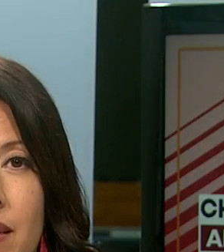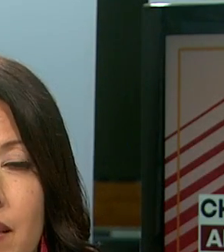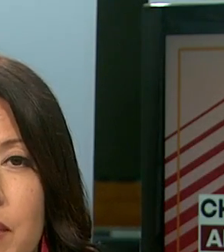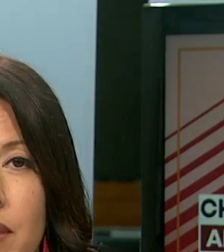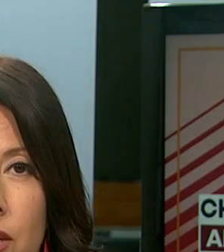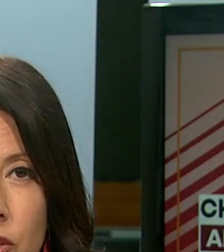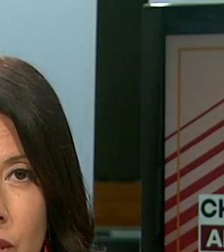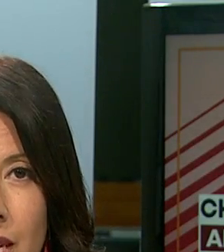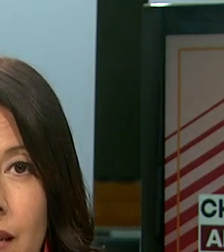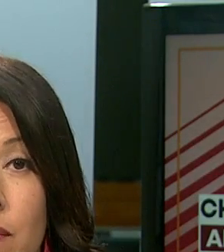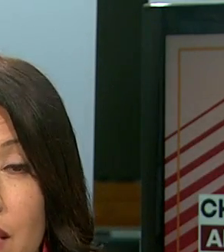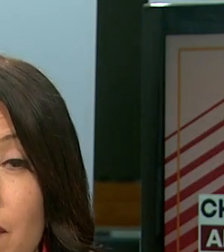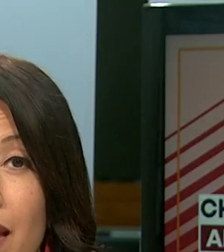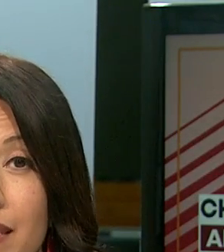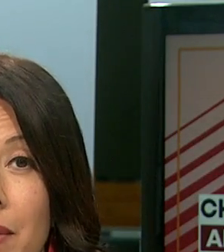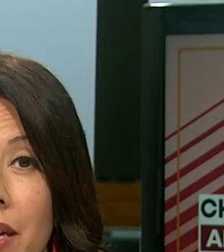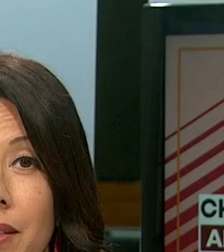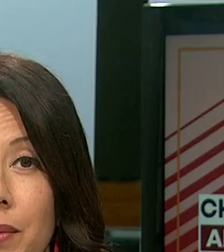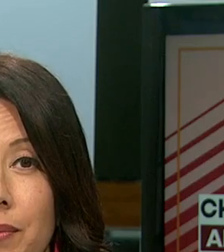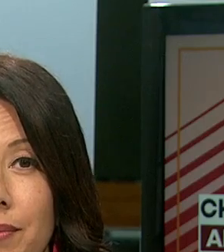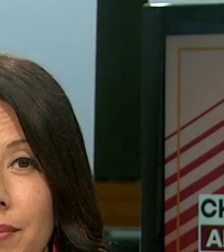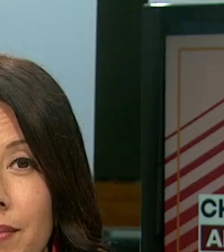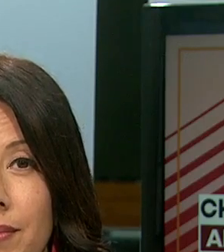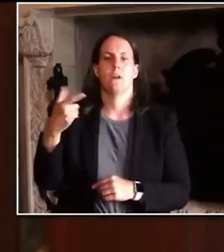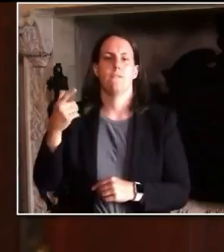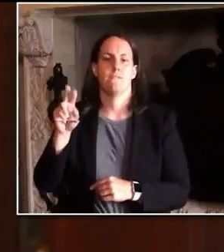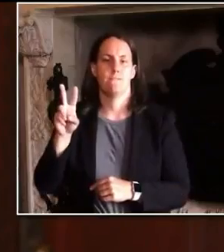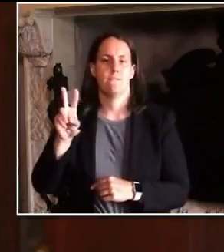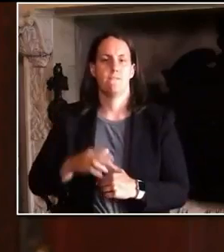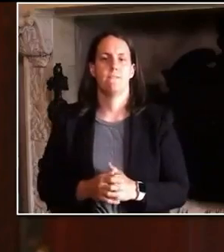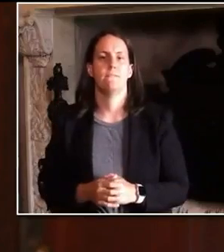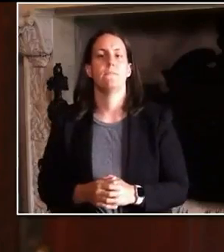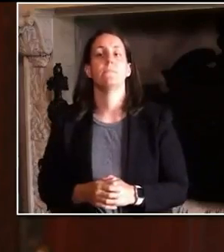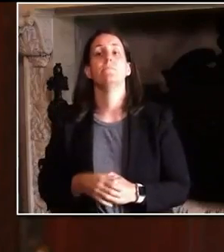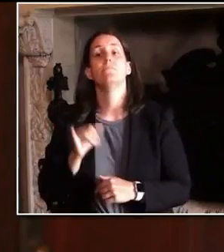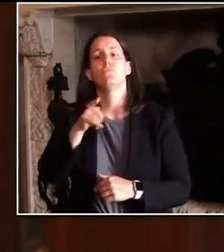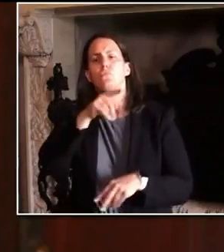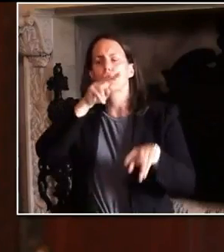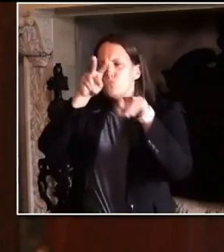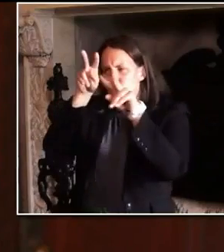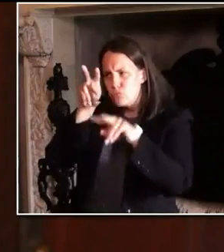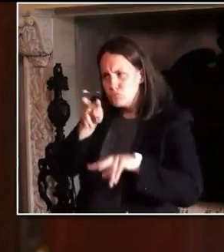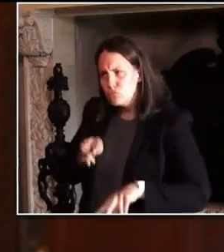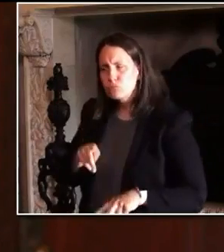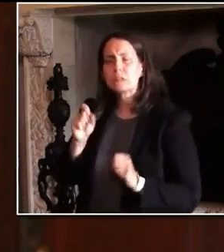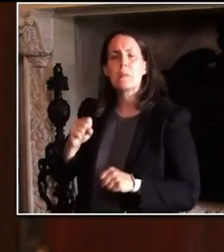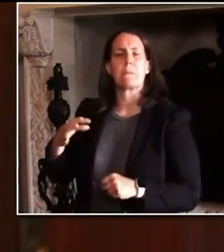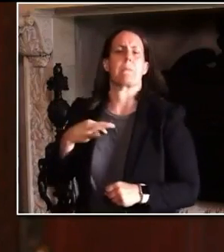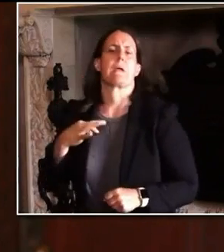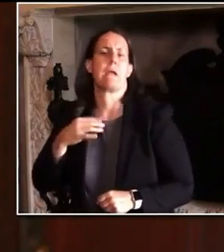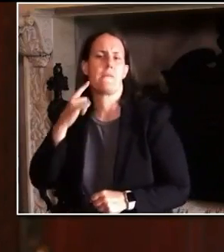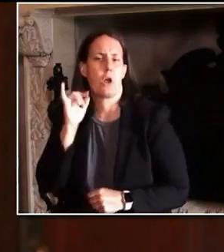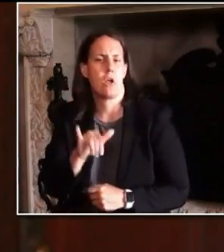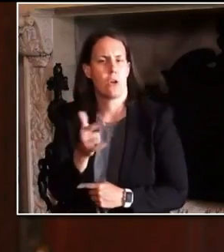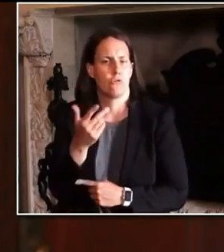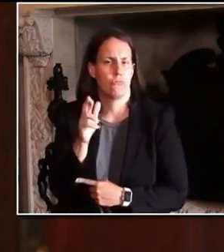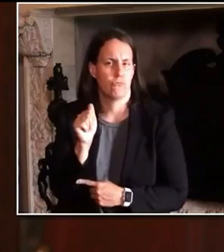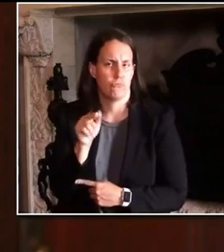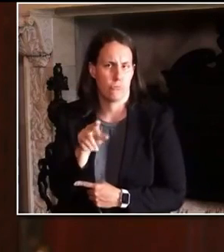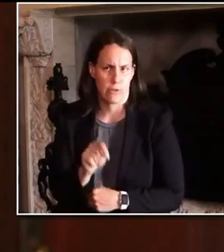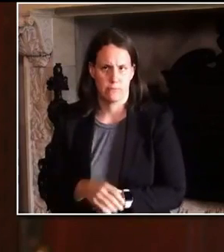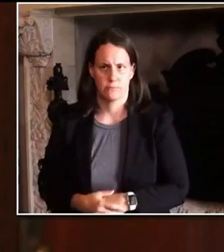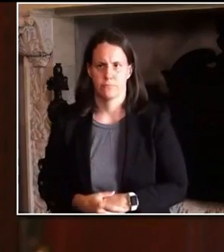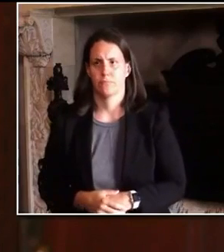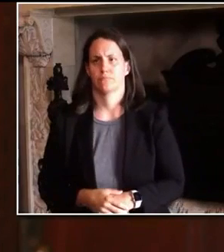have taken a substantial hit amid the pandemic. Today, I'm also happy to announce that in consultation with the Wisconsin